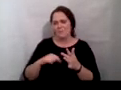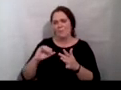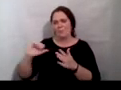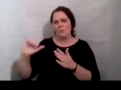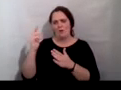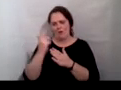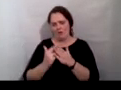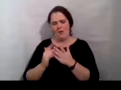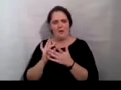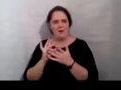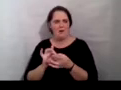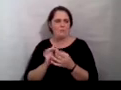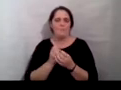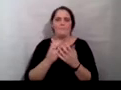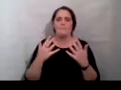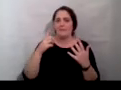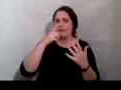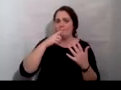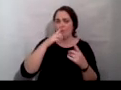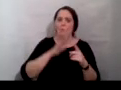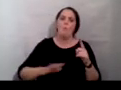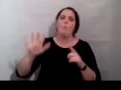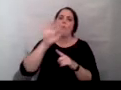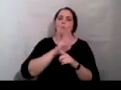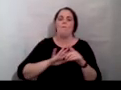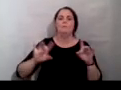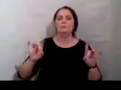with all kinds of audiences around the country.